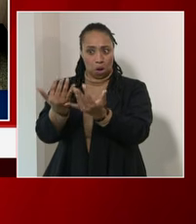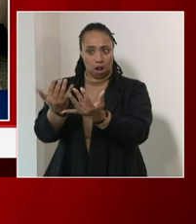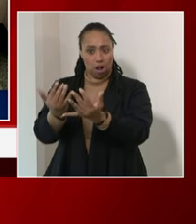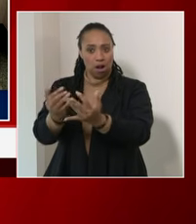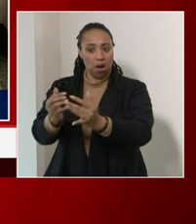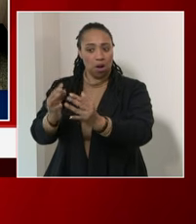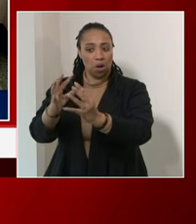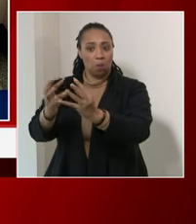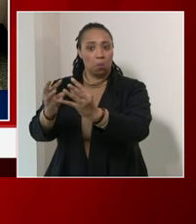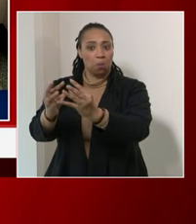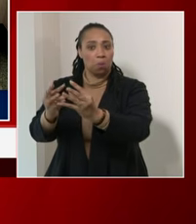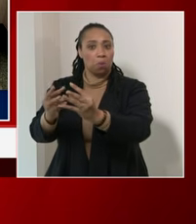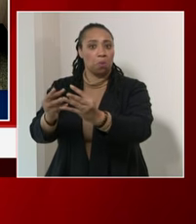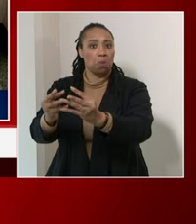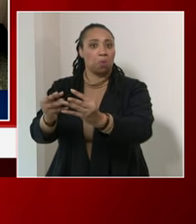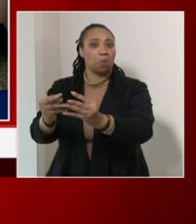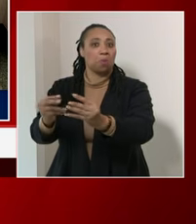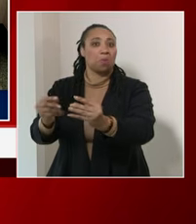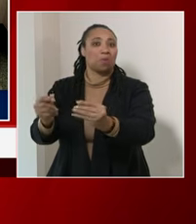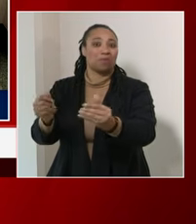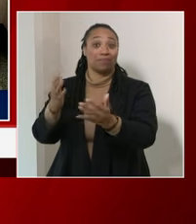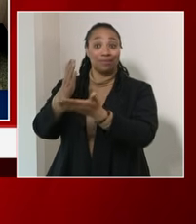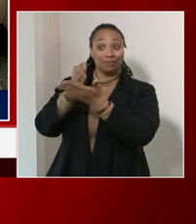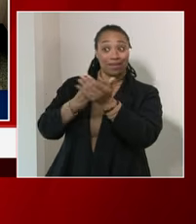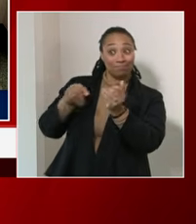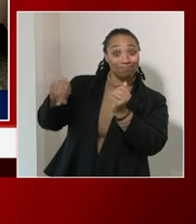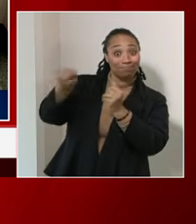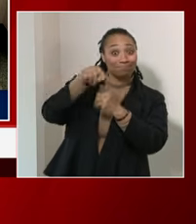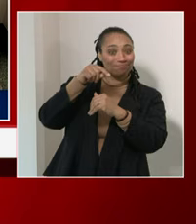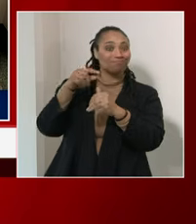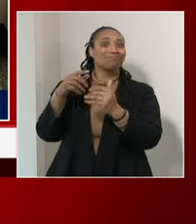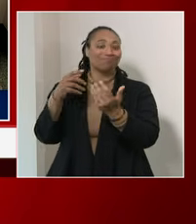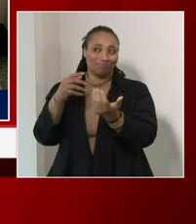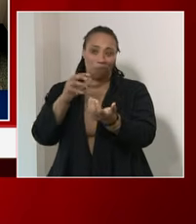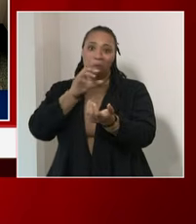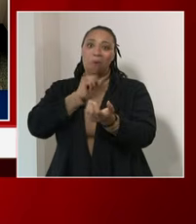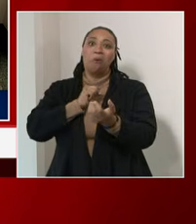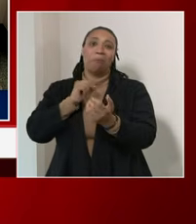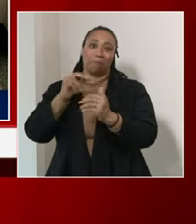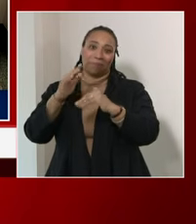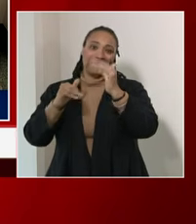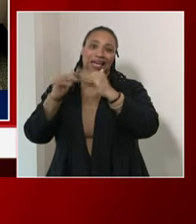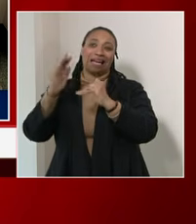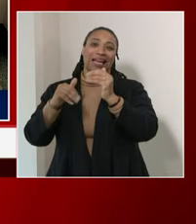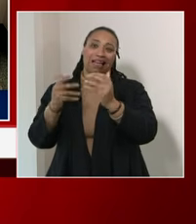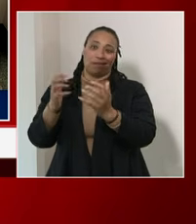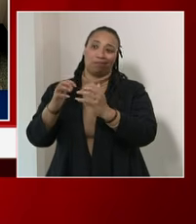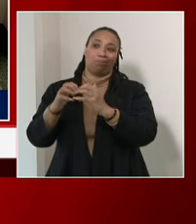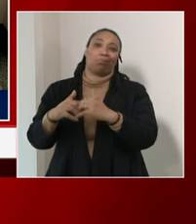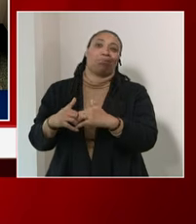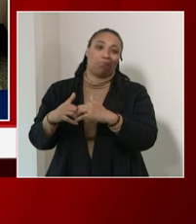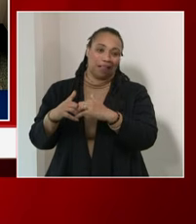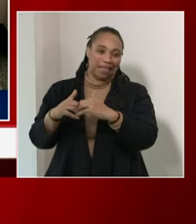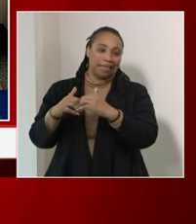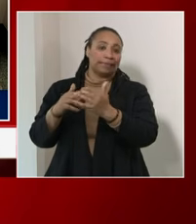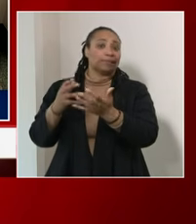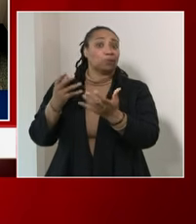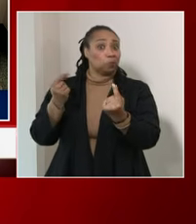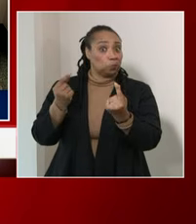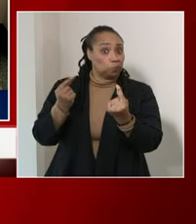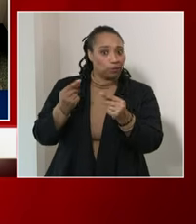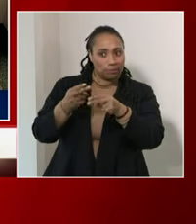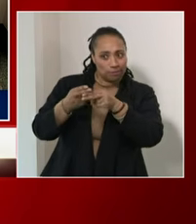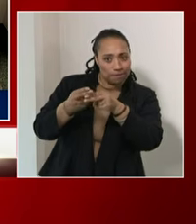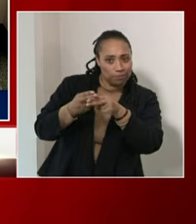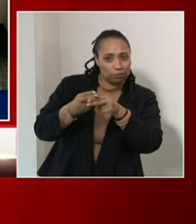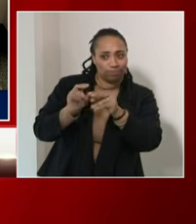with aging infrastructure. We've been able to install contingencies, bring some of those systems back online, and then relay that information to our partners so they